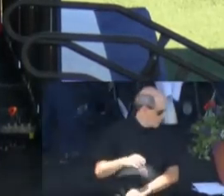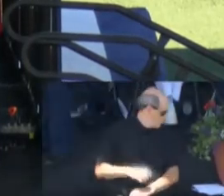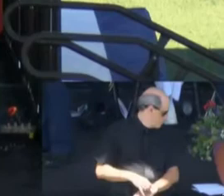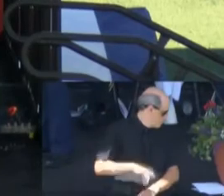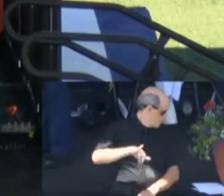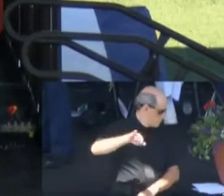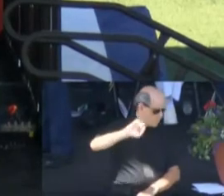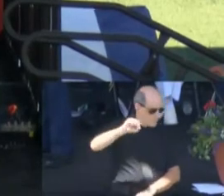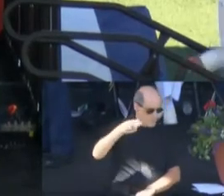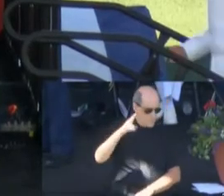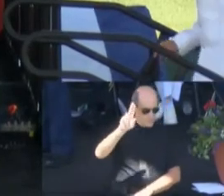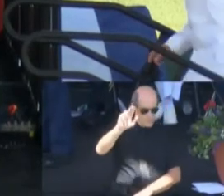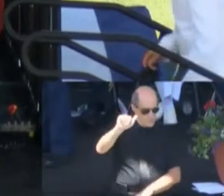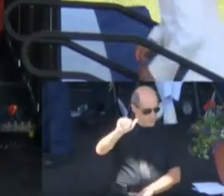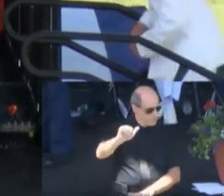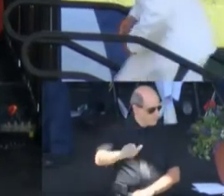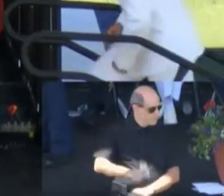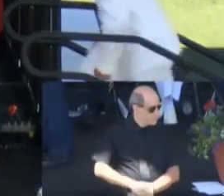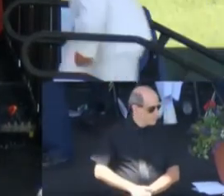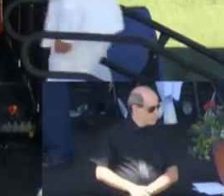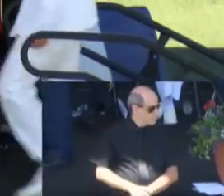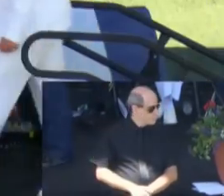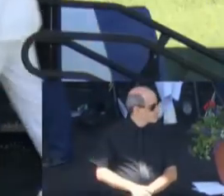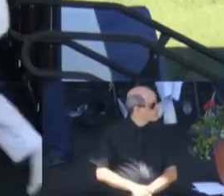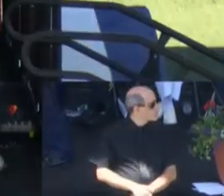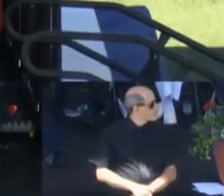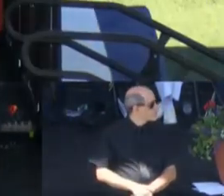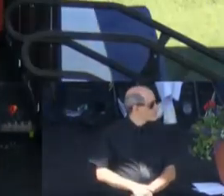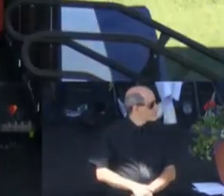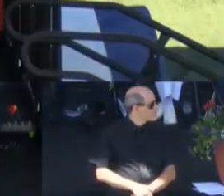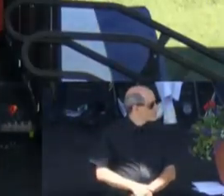Joshua Irving Ellington.